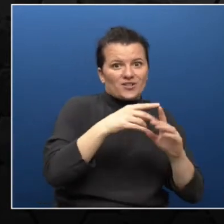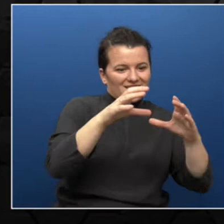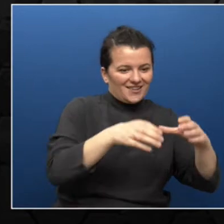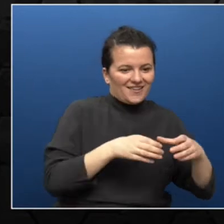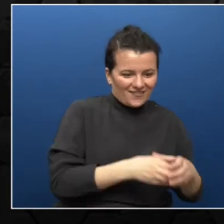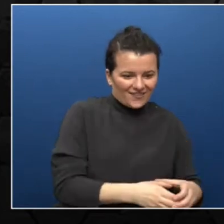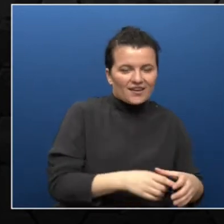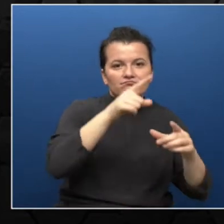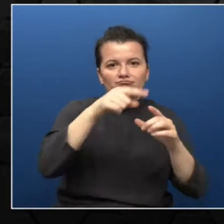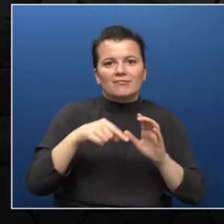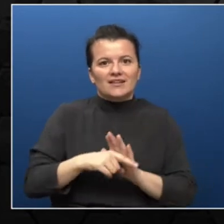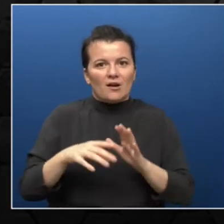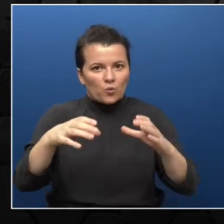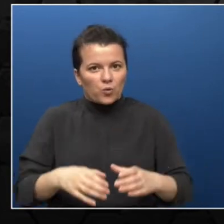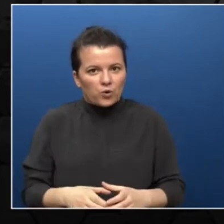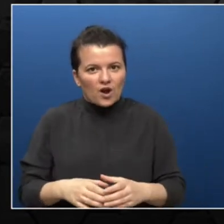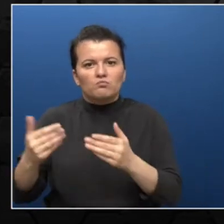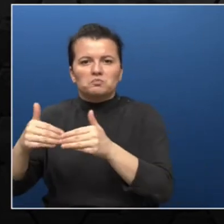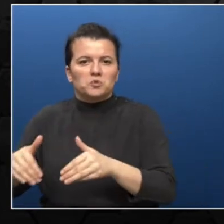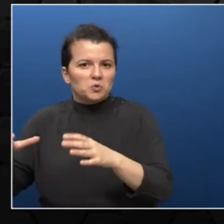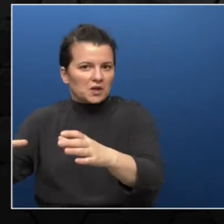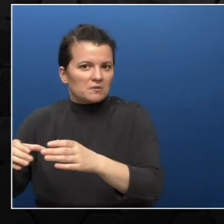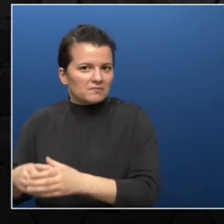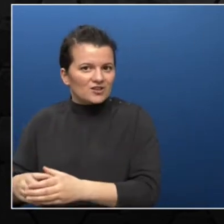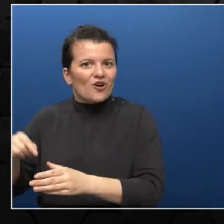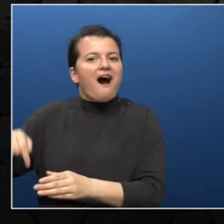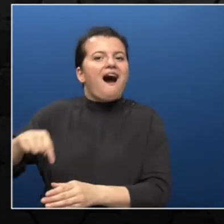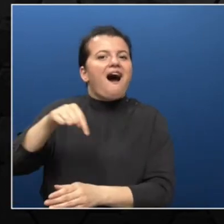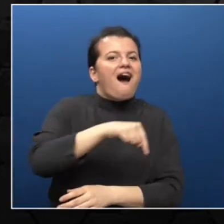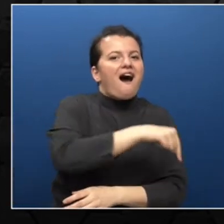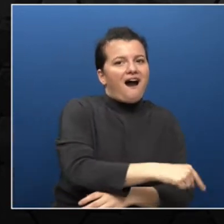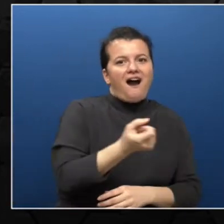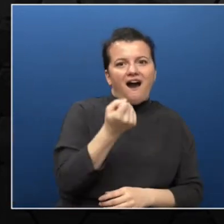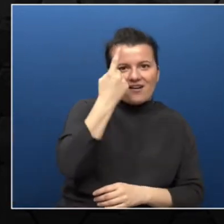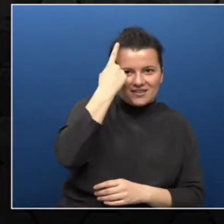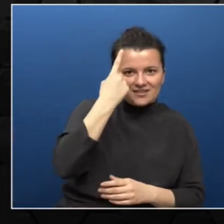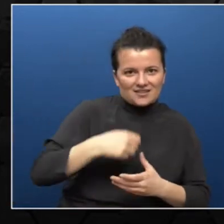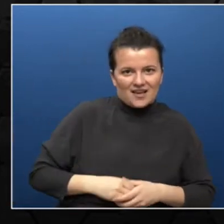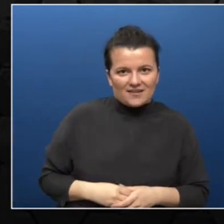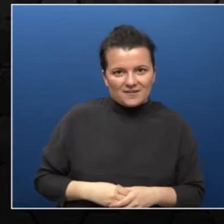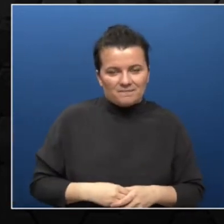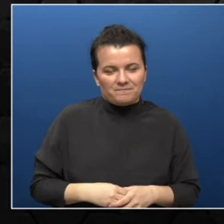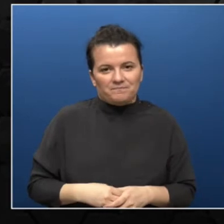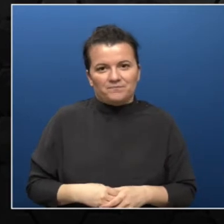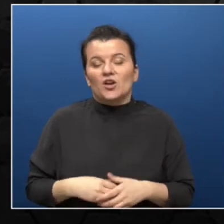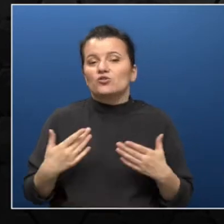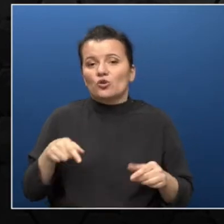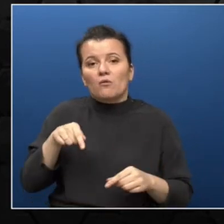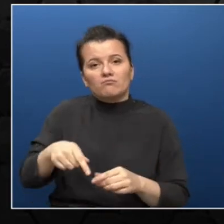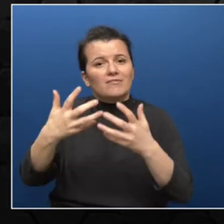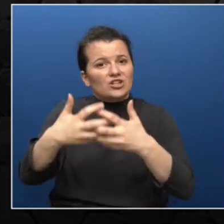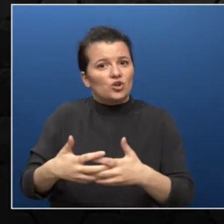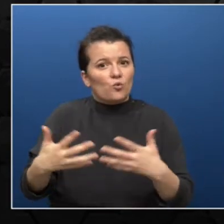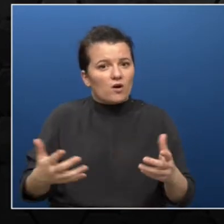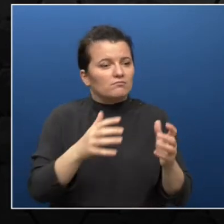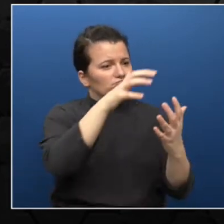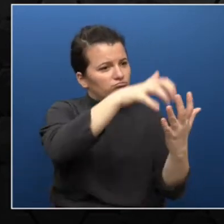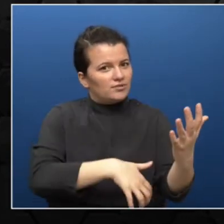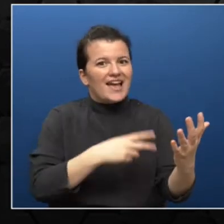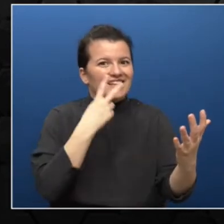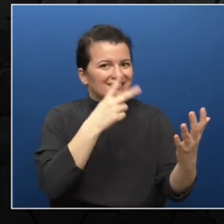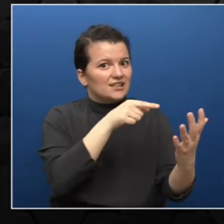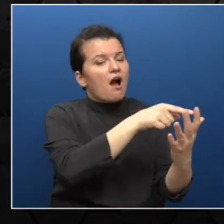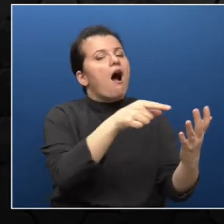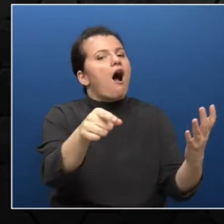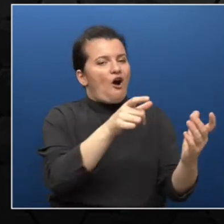are tokens, and then what you're doing right now is you check each word if it's positive, negative, or neutral, and then you keep checking